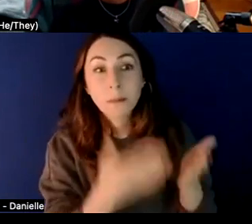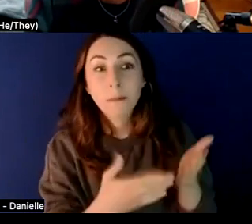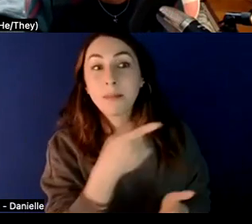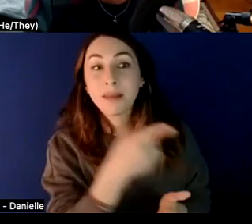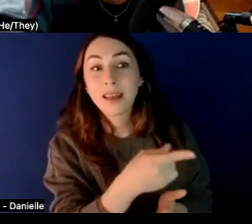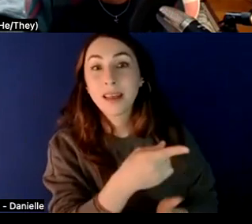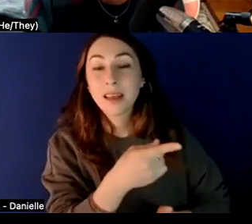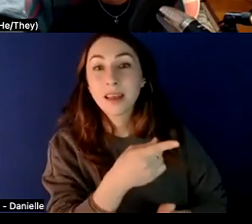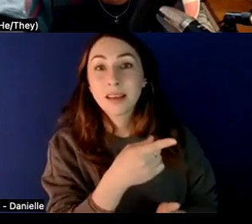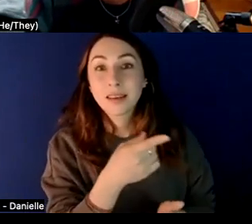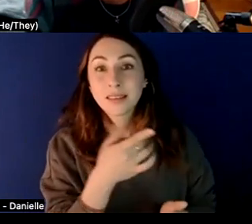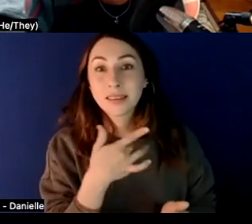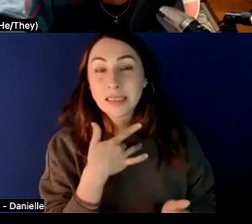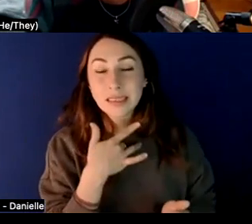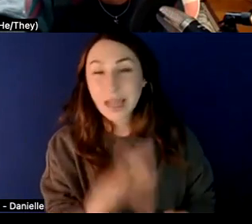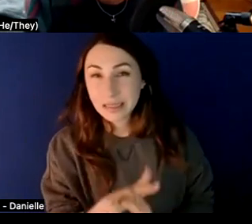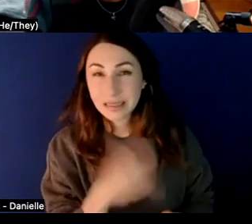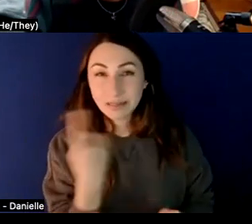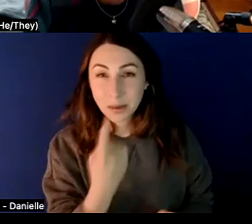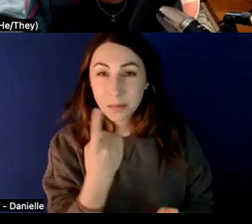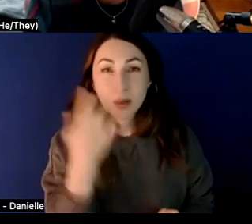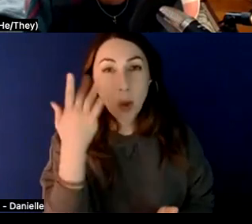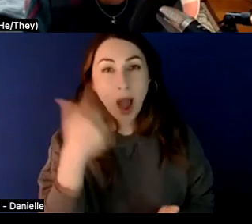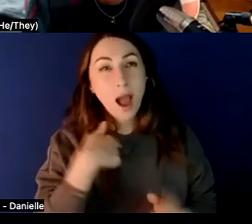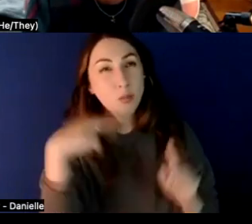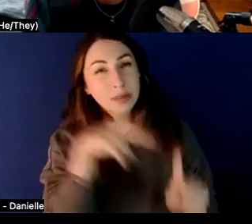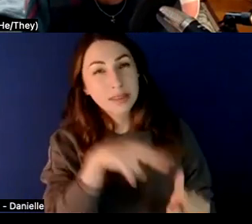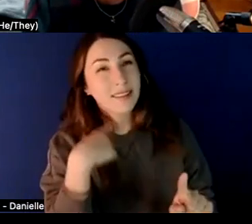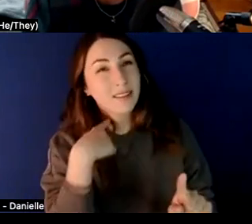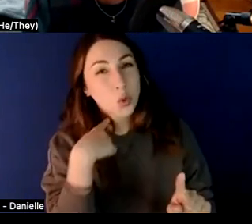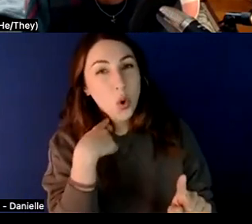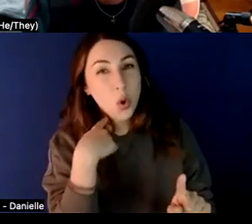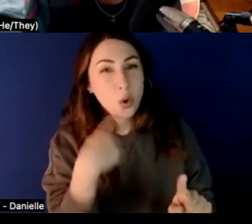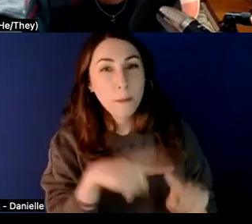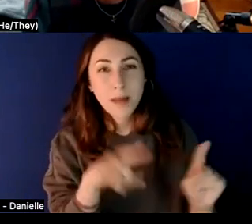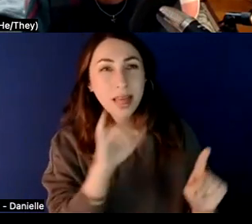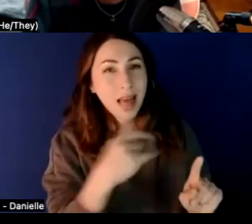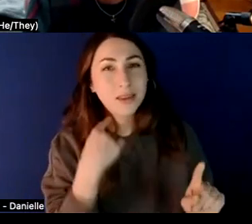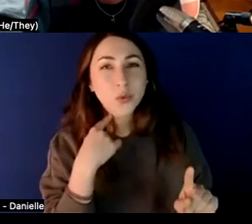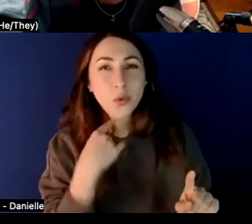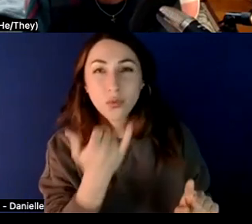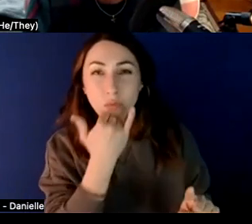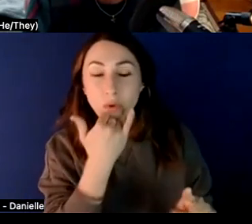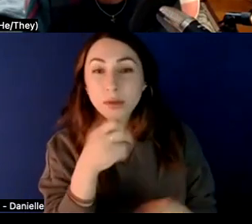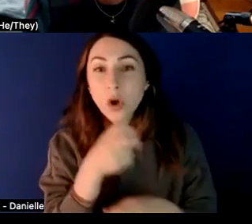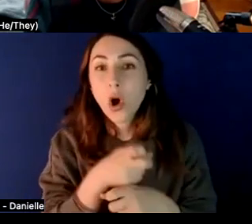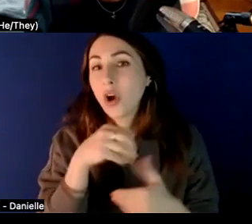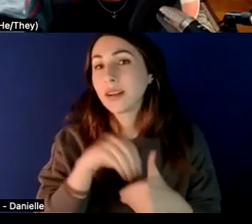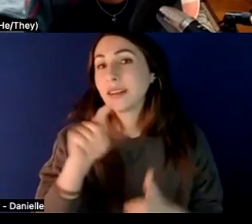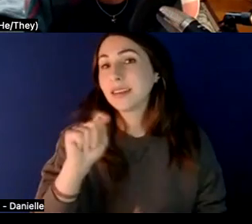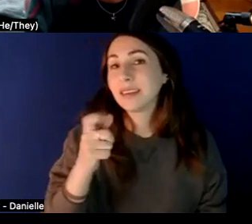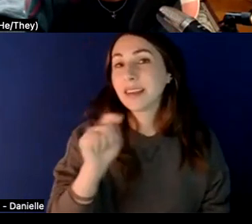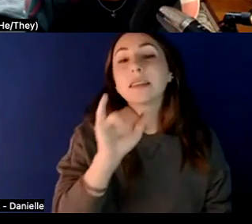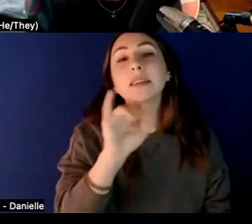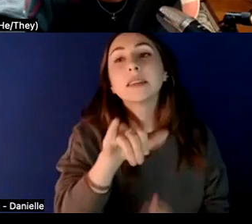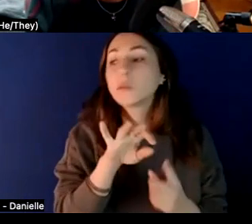I perceive tone when it's not there, because it's so hard in text. And it's like, when I think that's one of the most important things about being trauma informed,